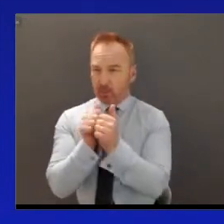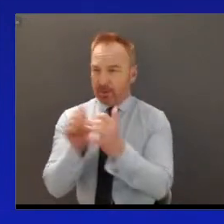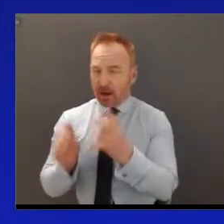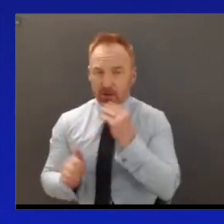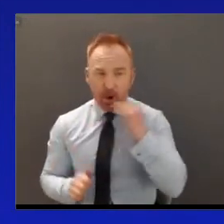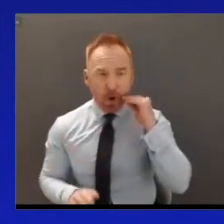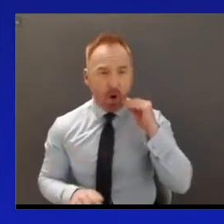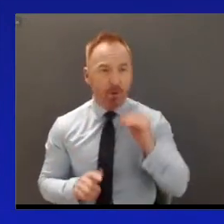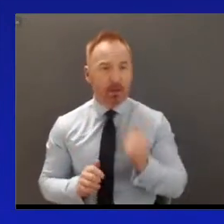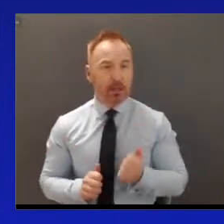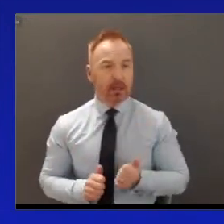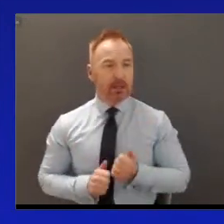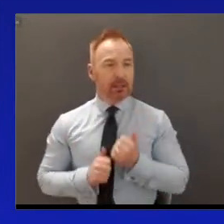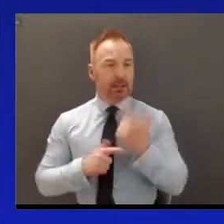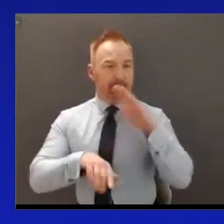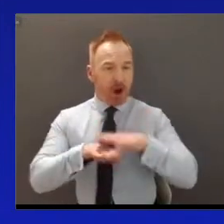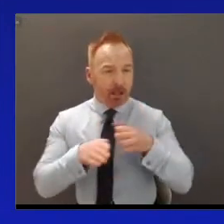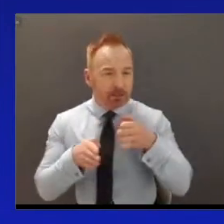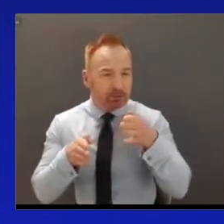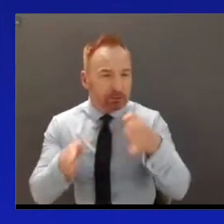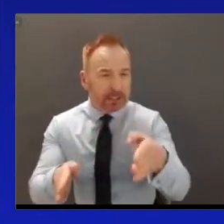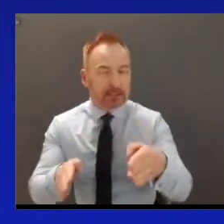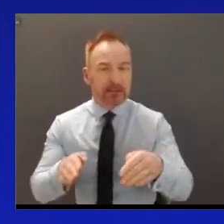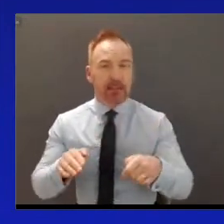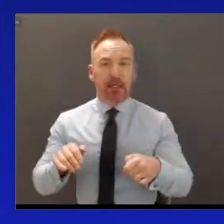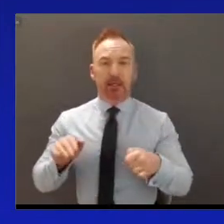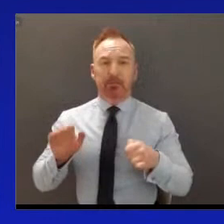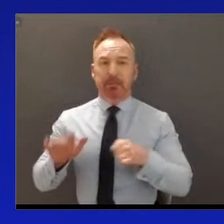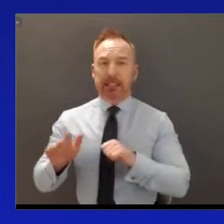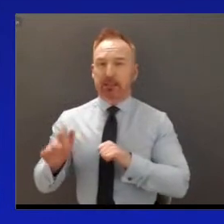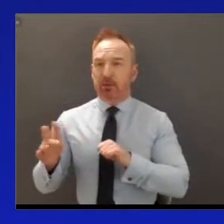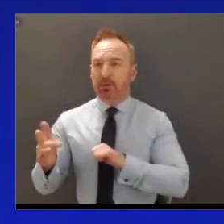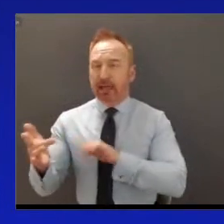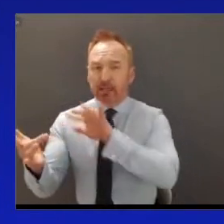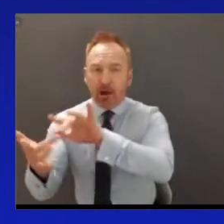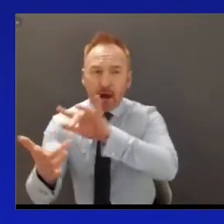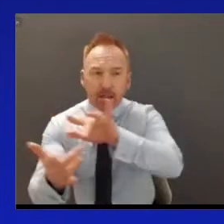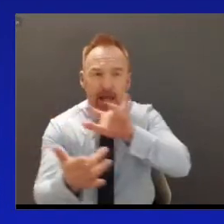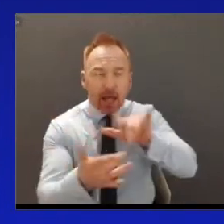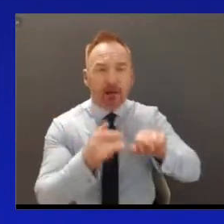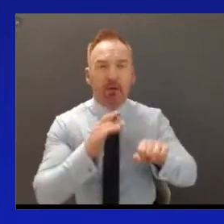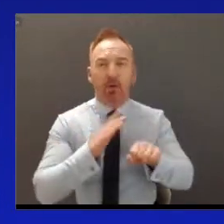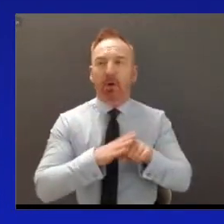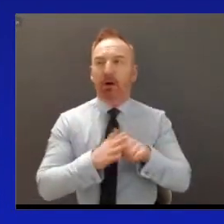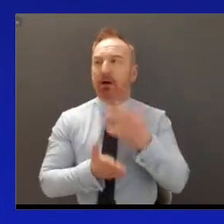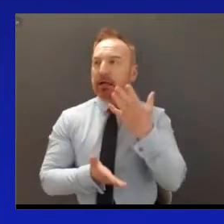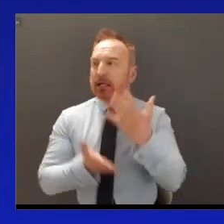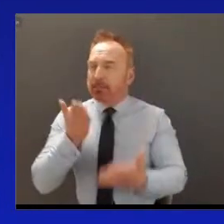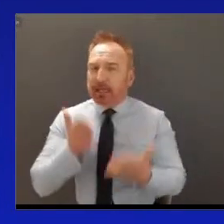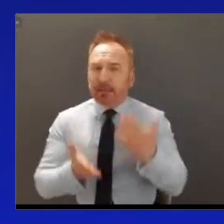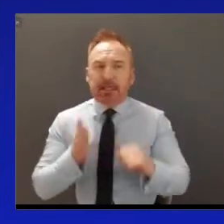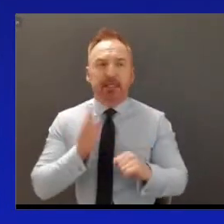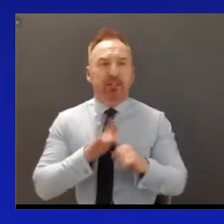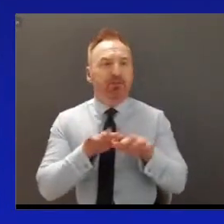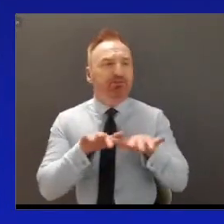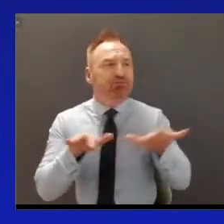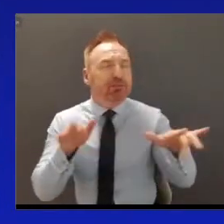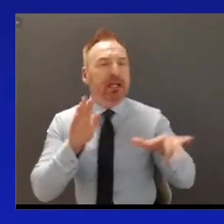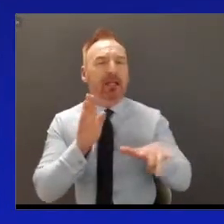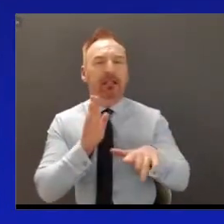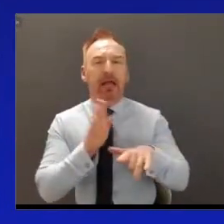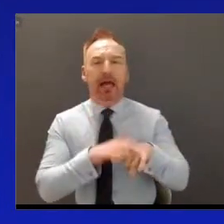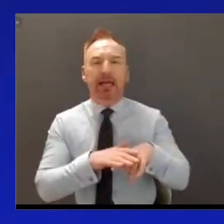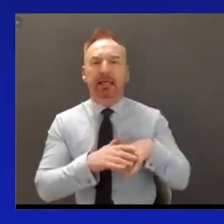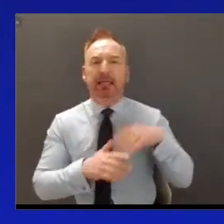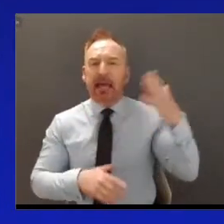they're reaching out for? I mean, we do these point in time counts once every few years, and I've always been critical of